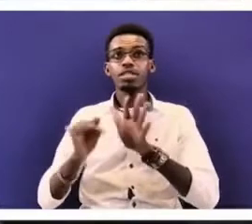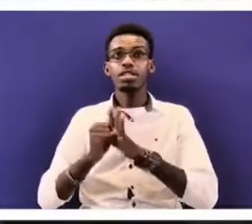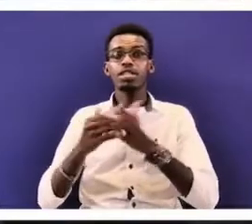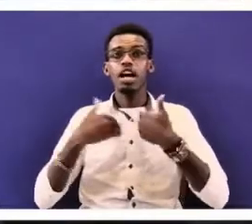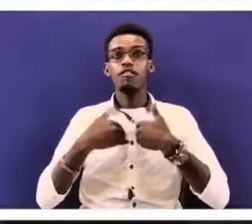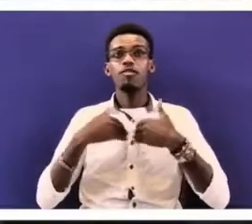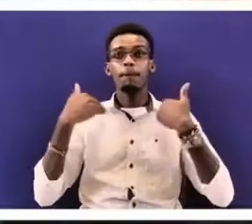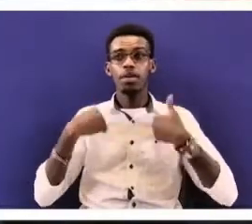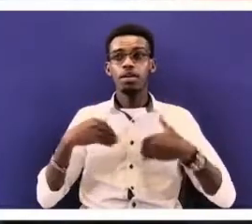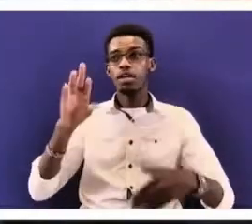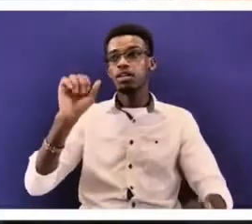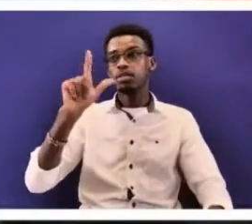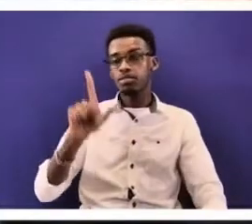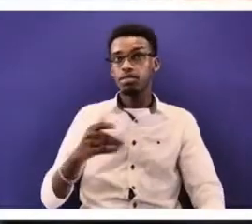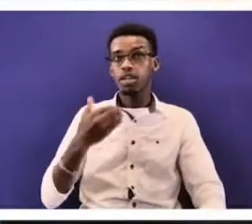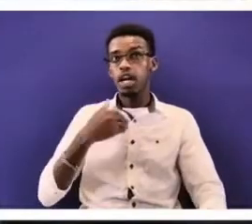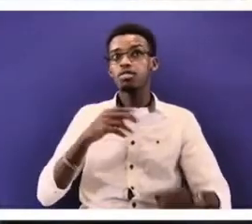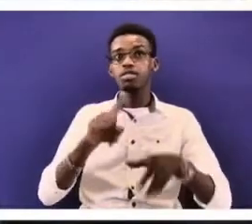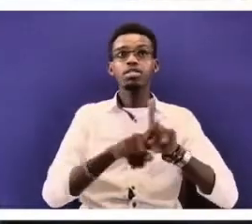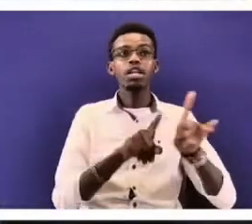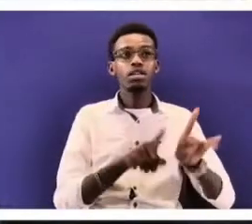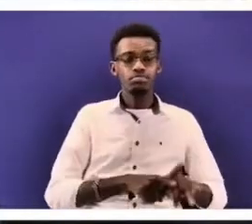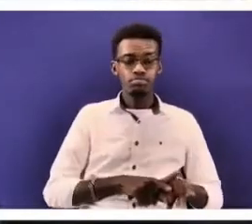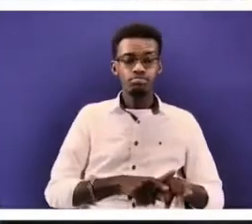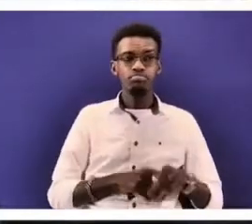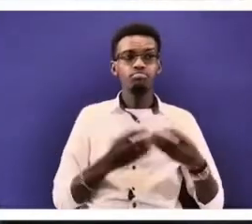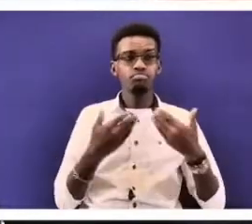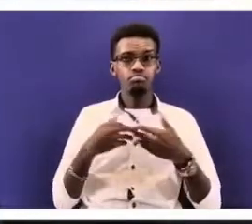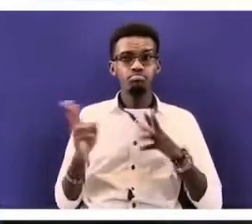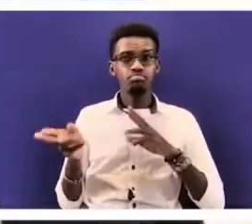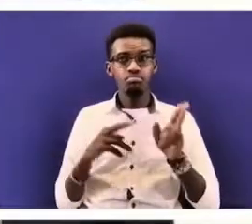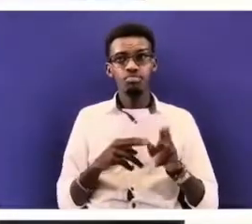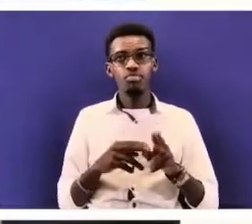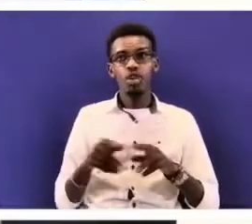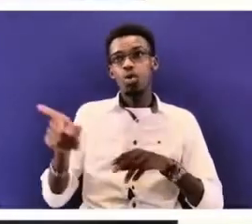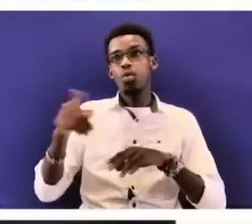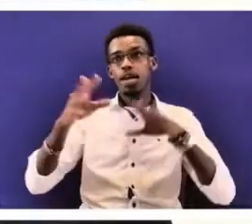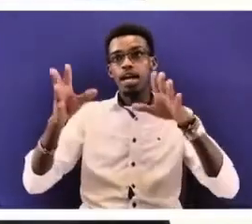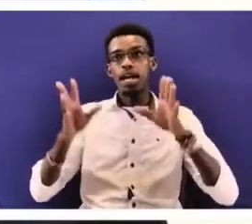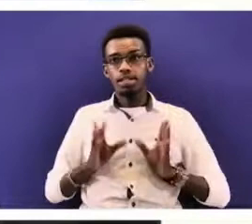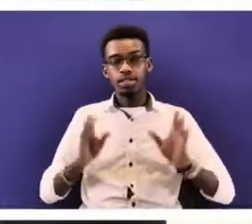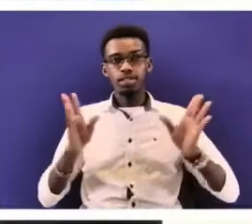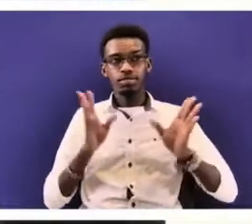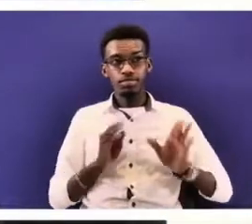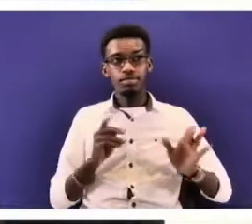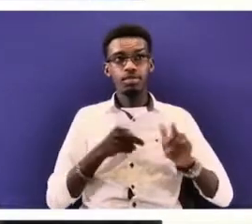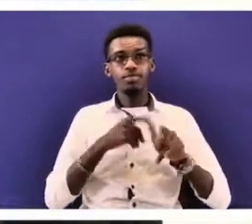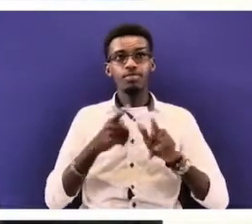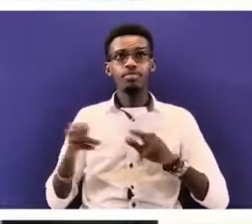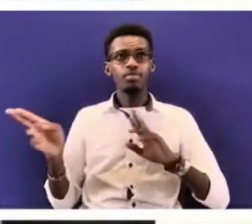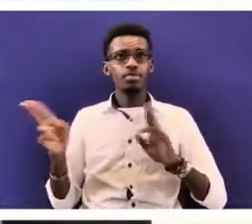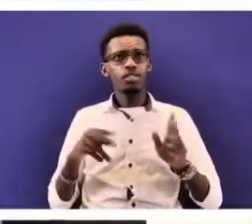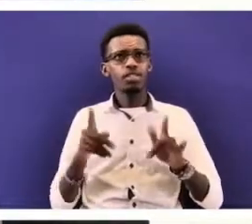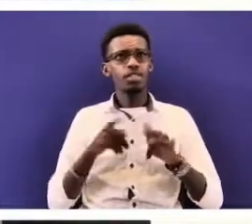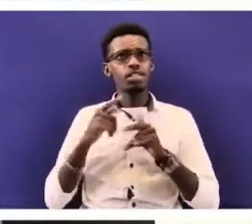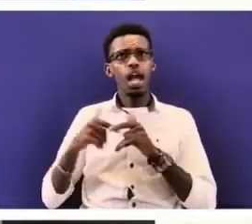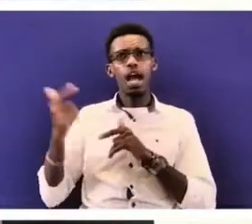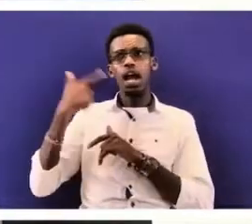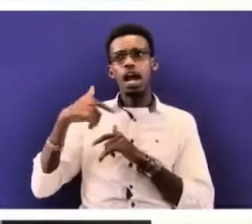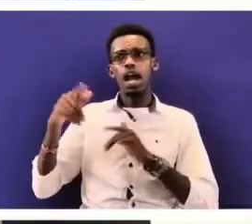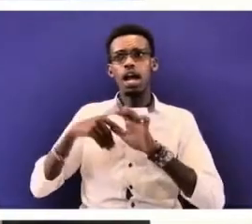Carol. Everyone else has this type of relationship. We accept the abnormal in our